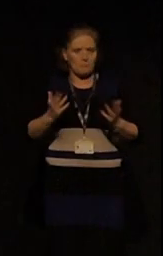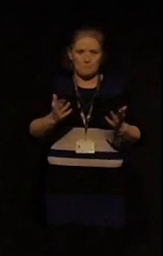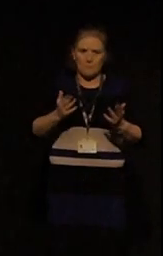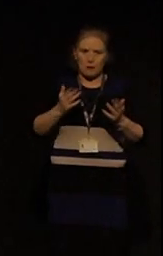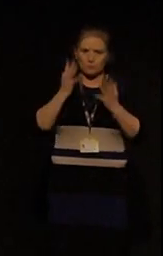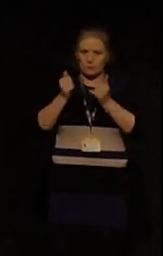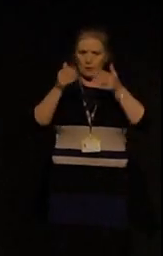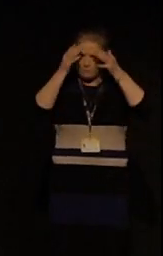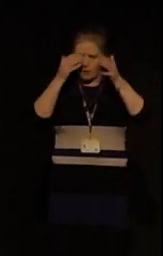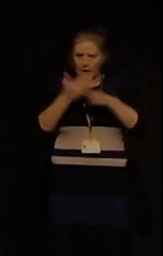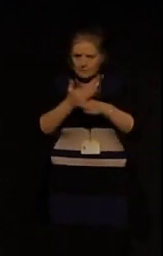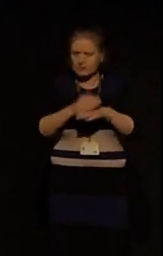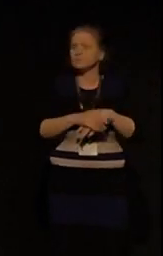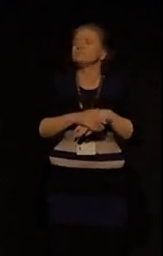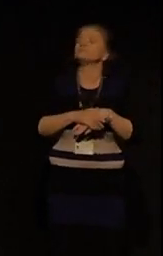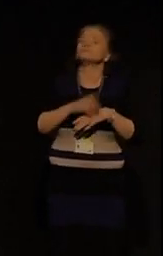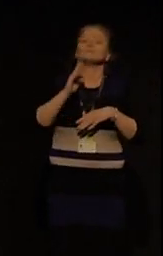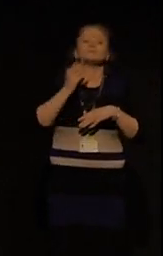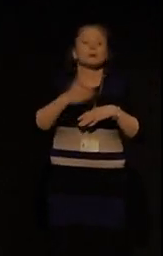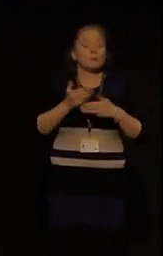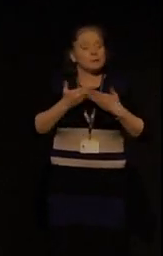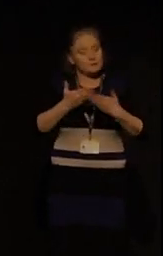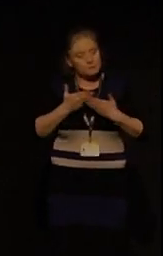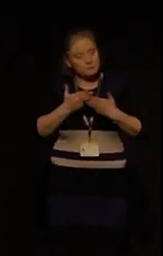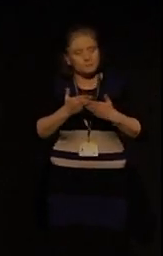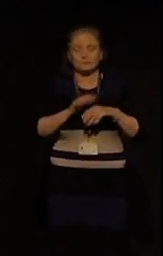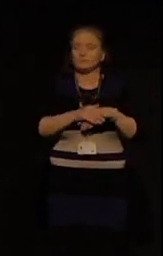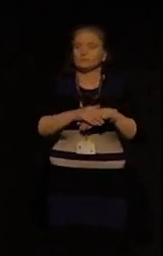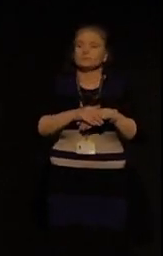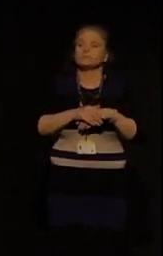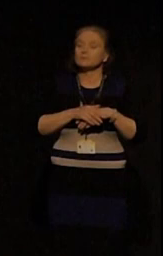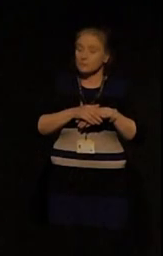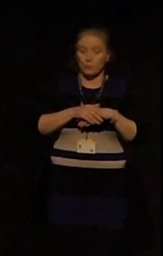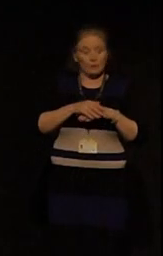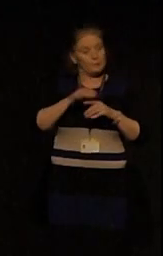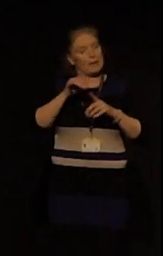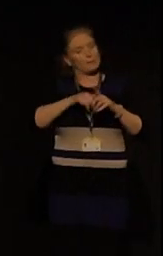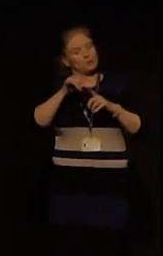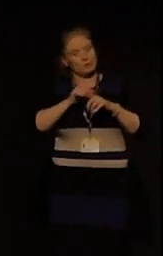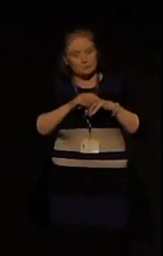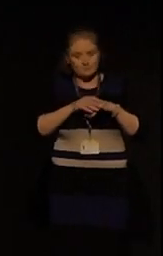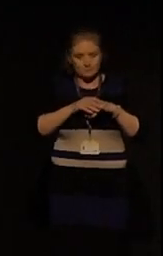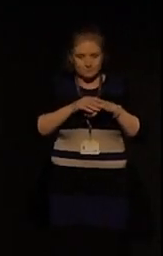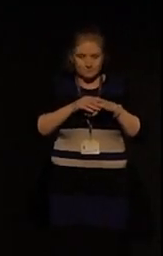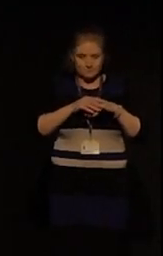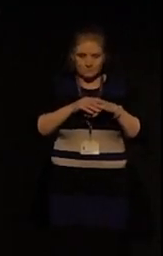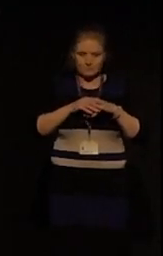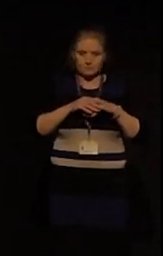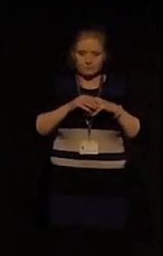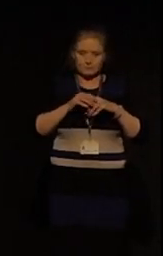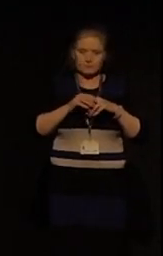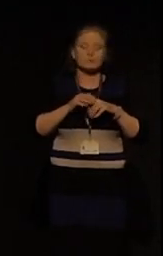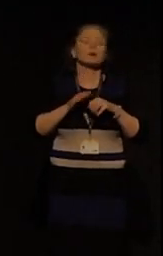brain." So we did some studies with what's called PET imaging. To do this type of brain imaging, you give patients a